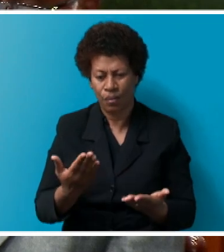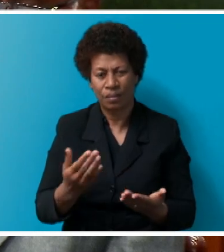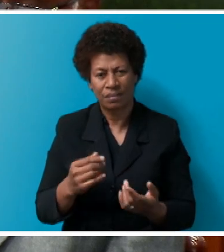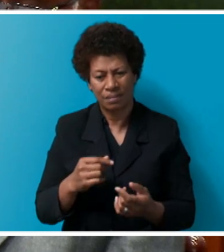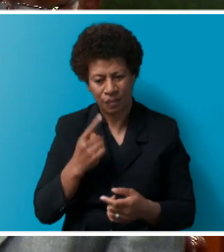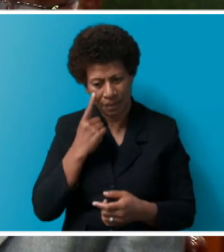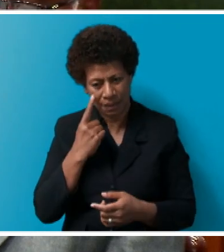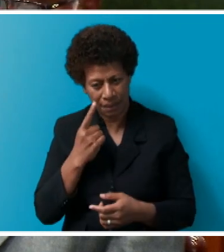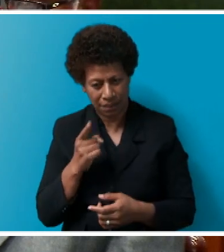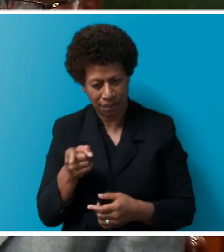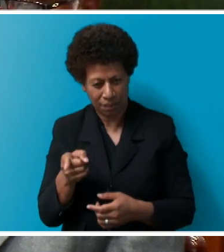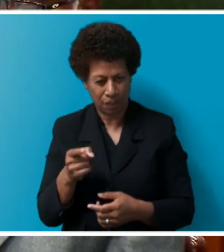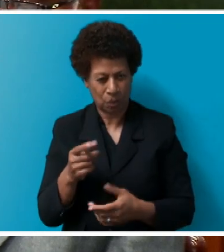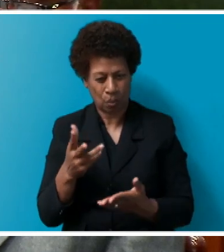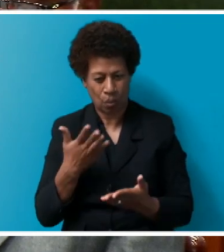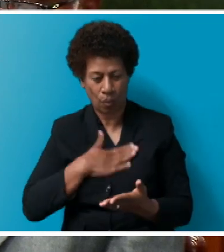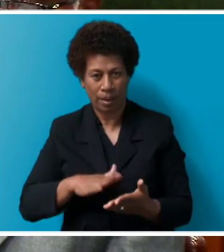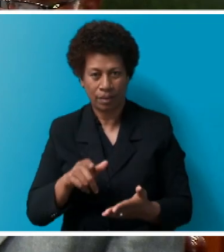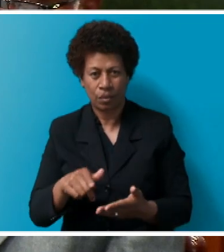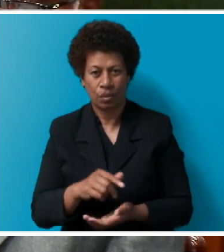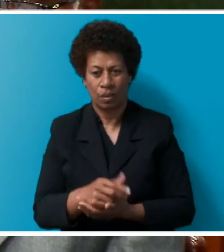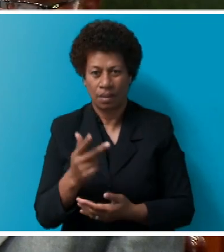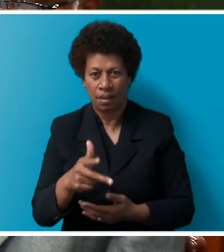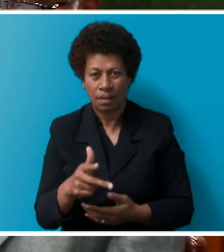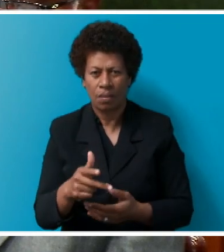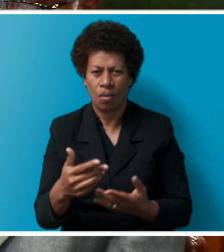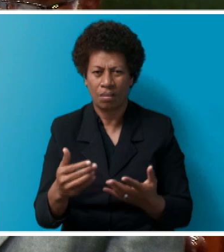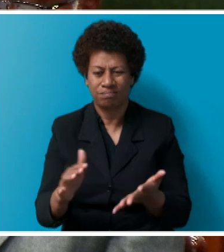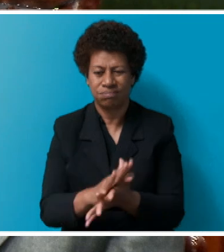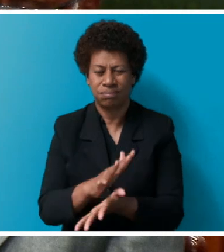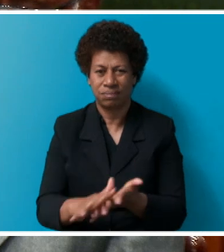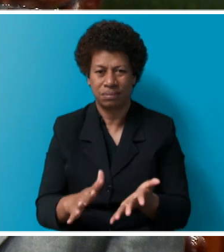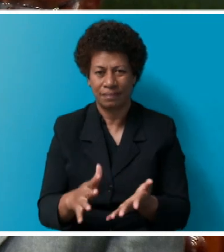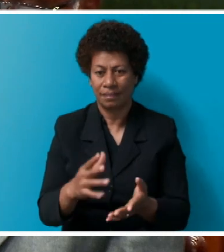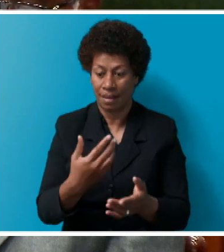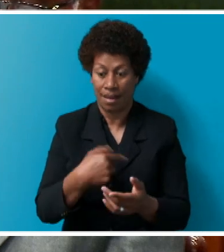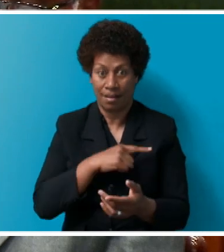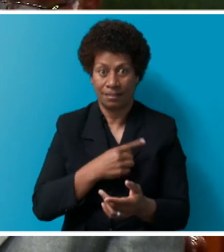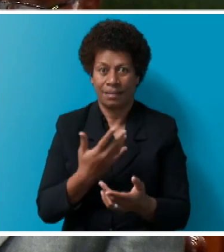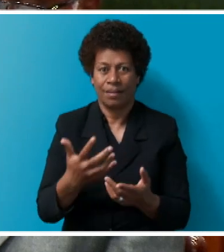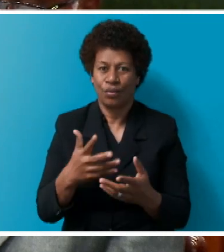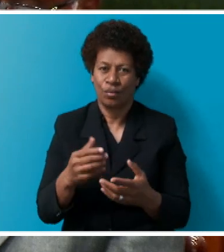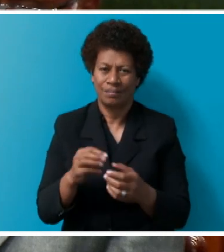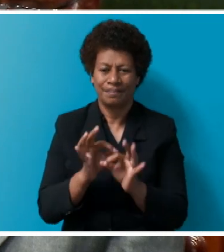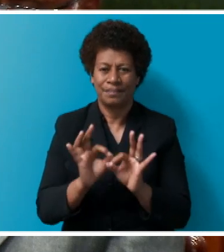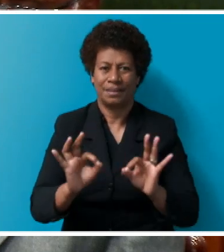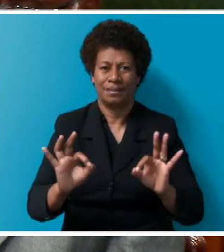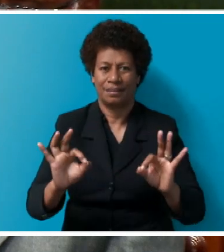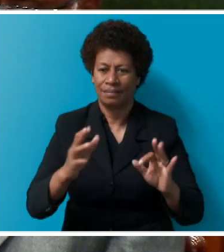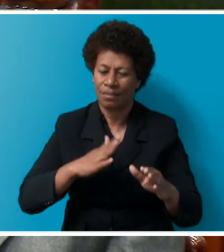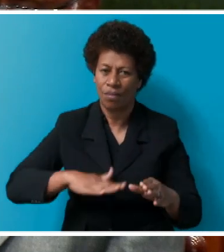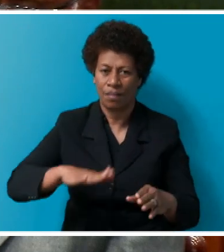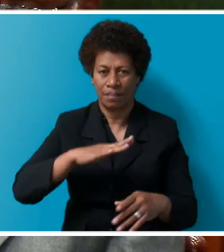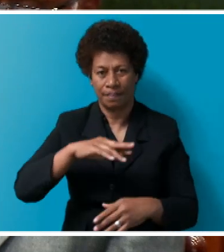or divide. This is how we uphold the dignity, peace, sanctity of all our faiths in